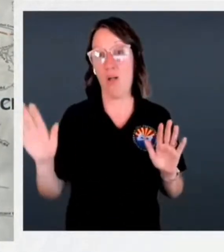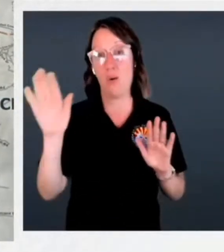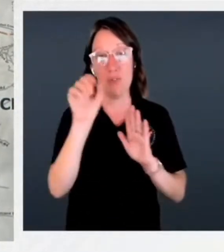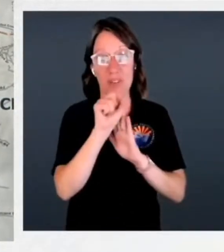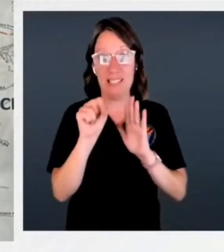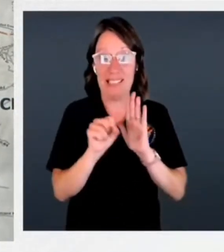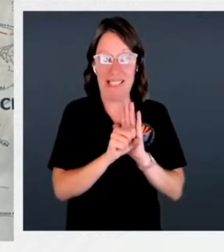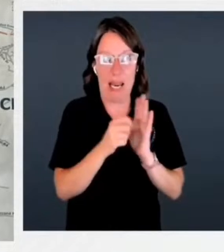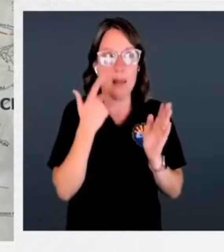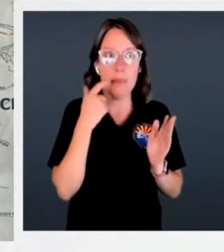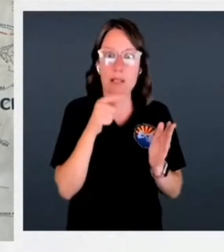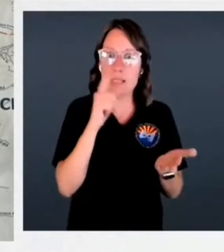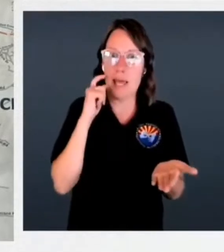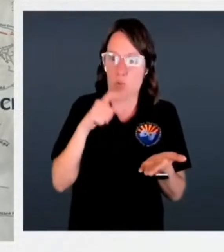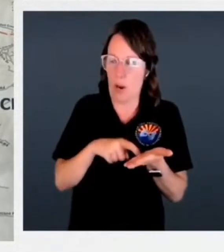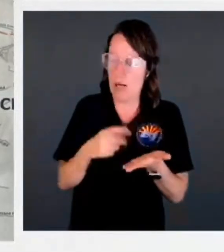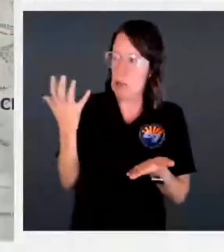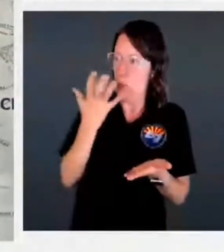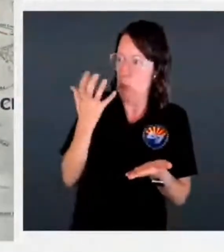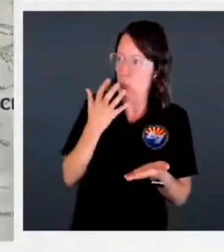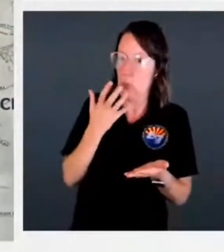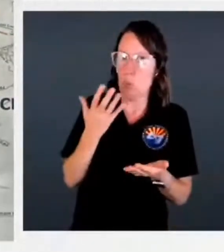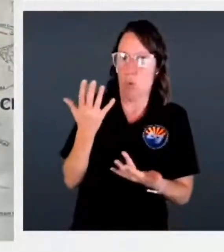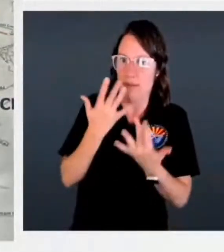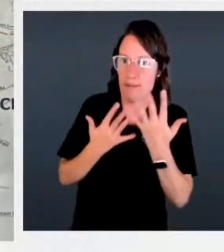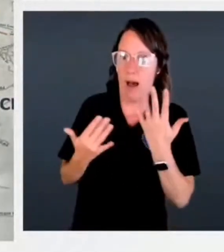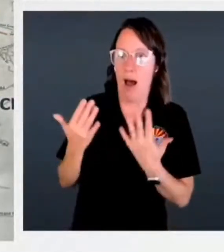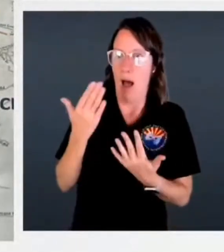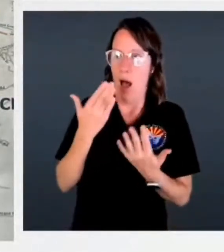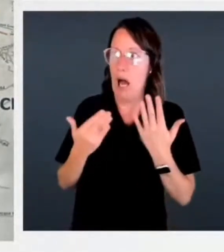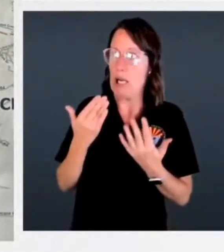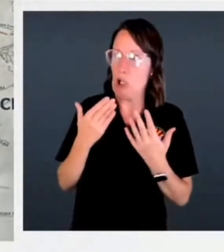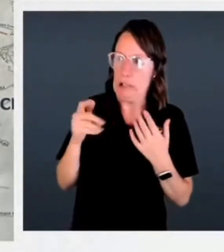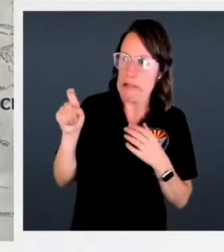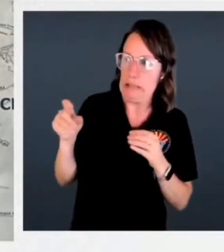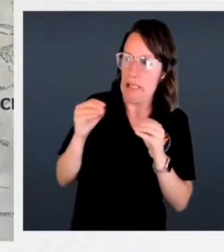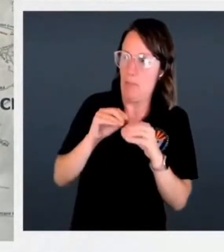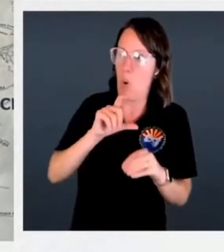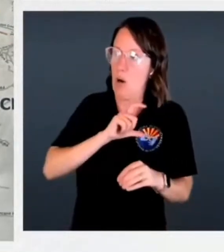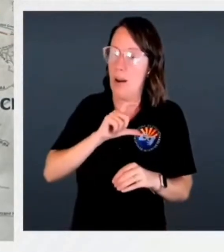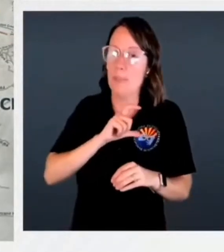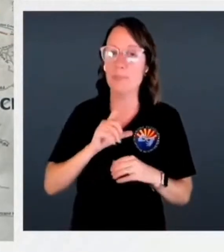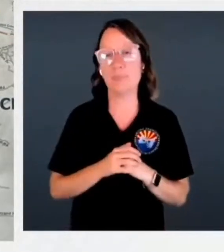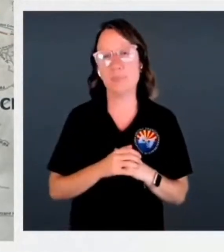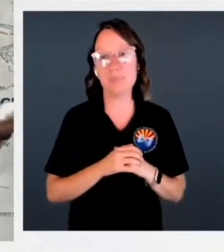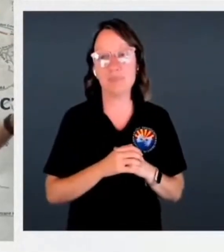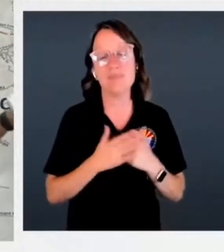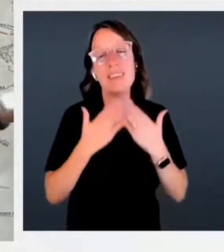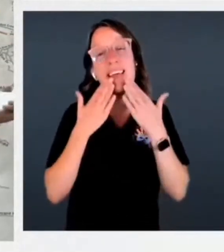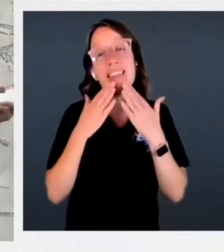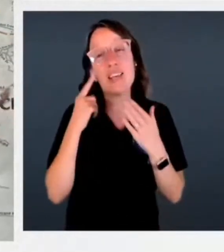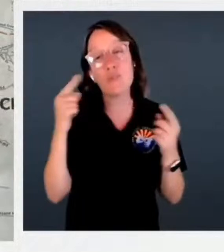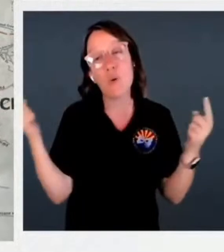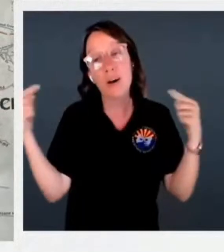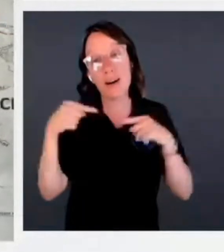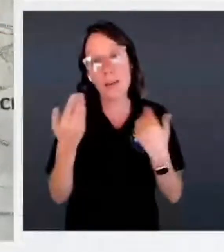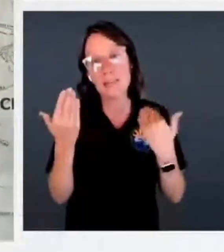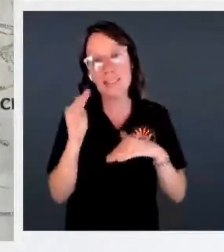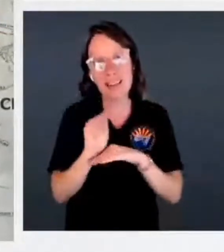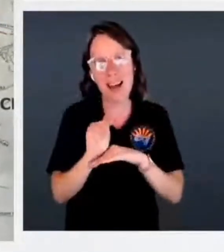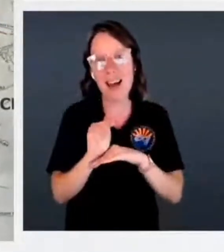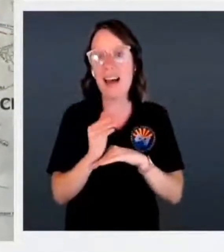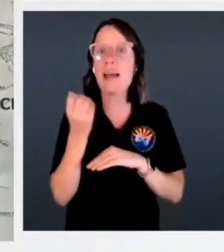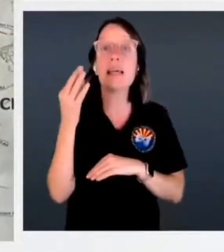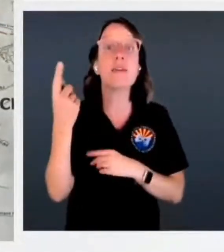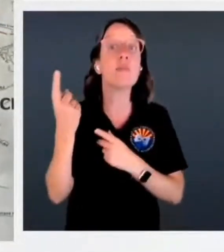you. And again, we want to get you home. I'll leave with that. And thank you for being here. And if you have questions afterwards,